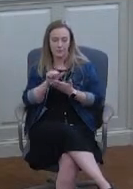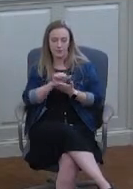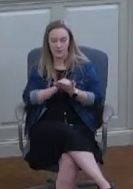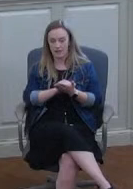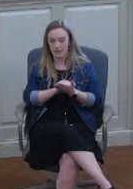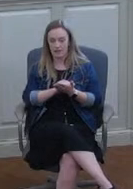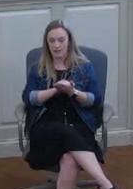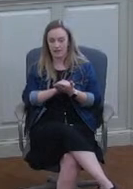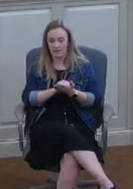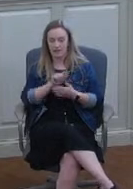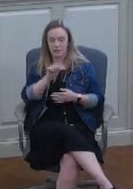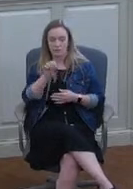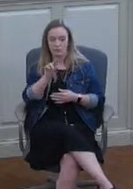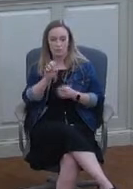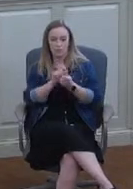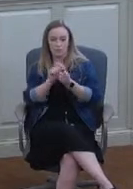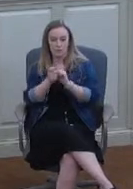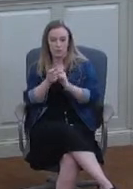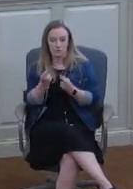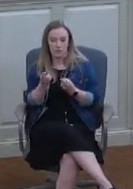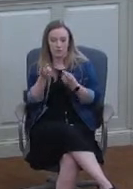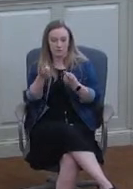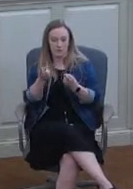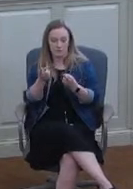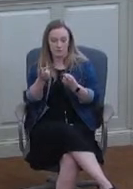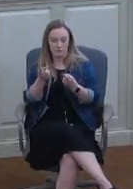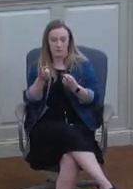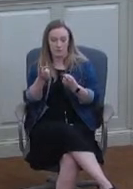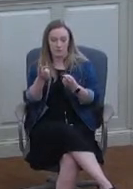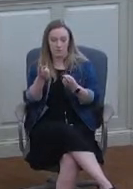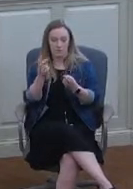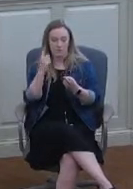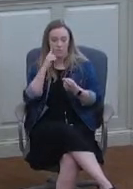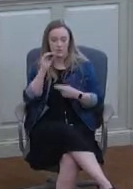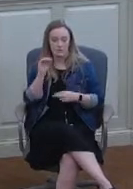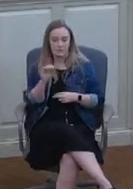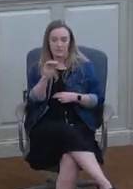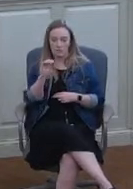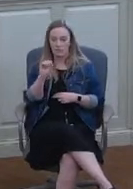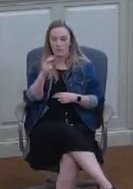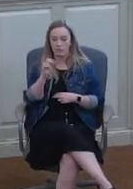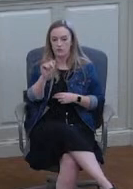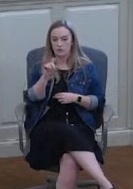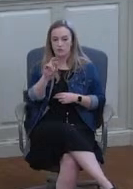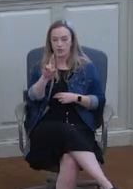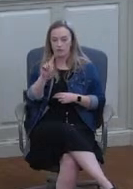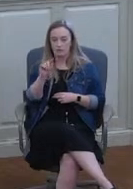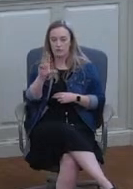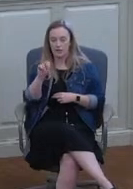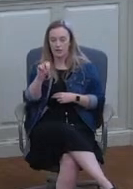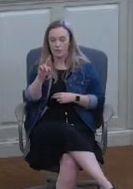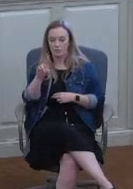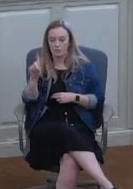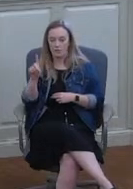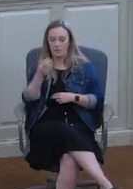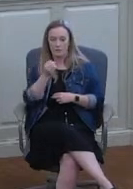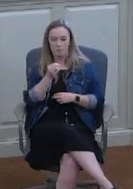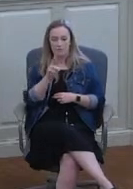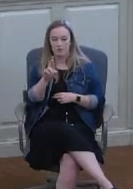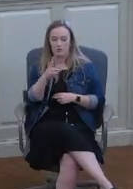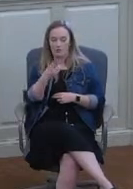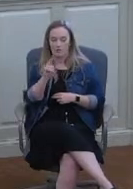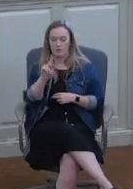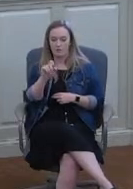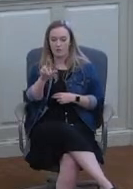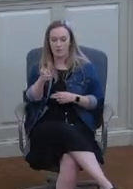a zone change recommendation for 0 Shakertown Road. Mr. Hunter, I'd like to ask you to present